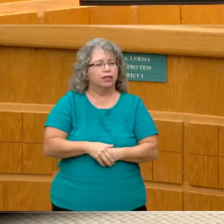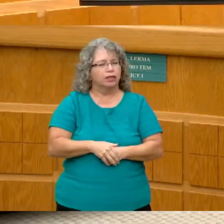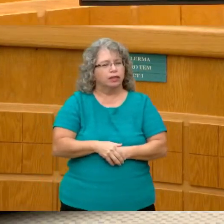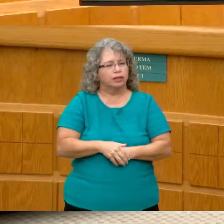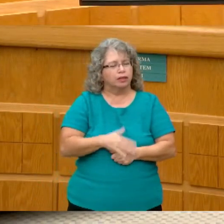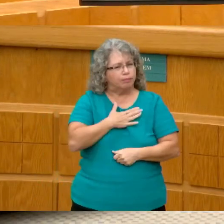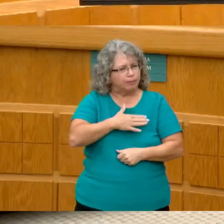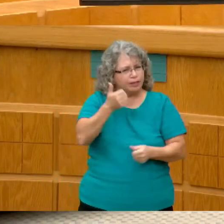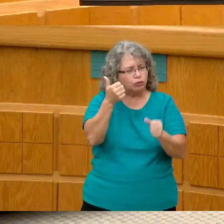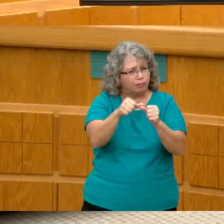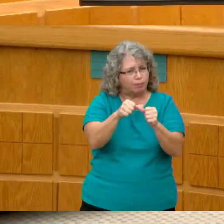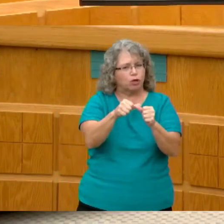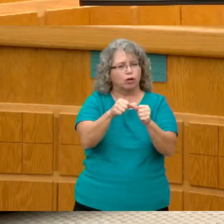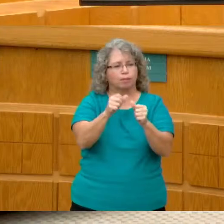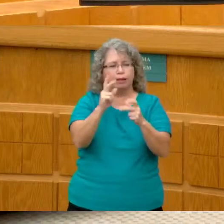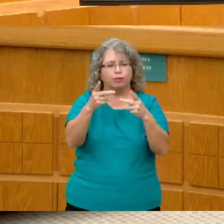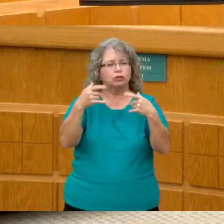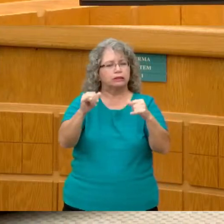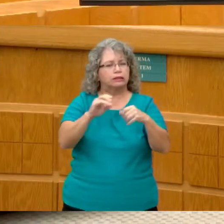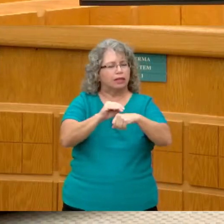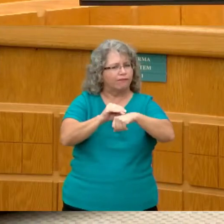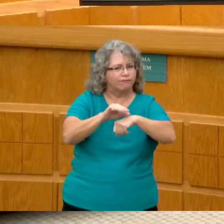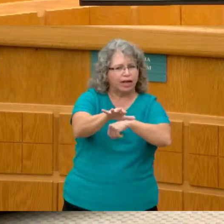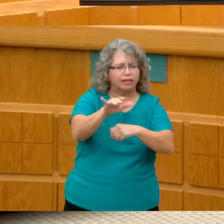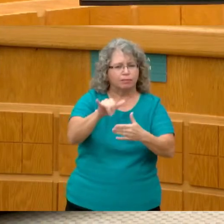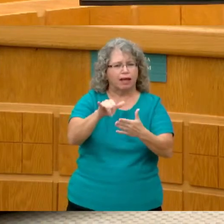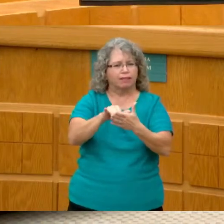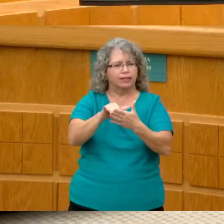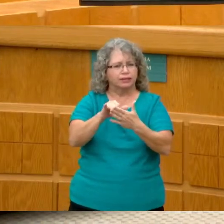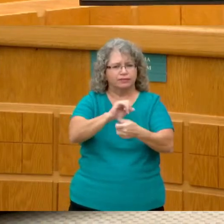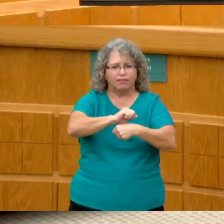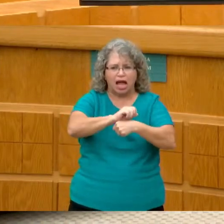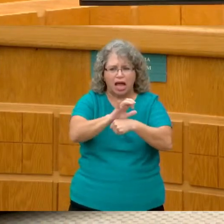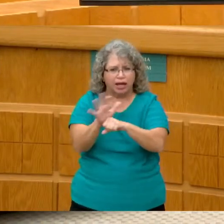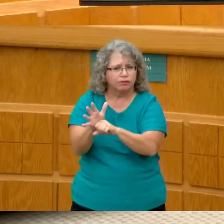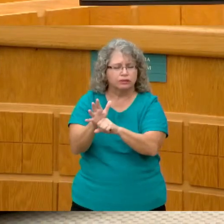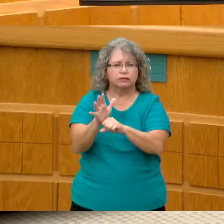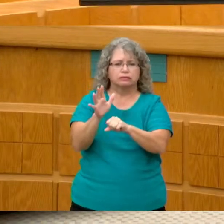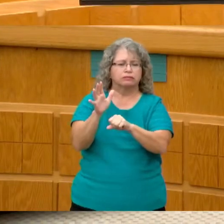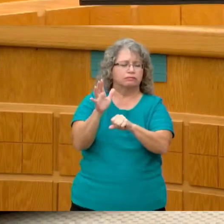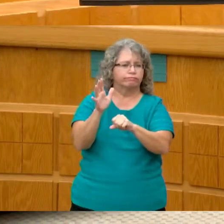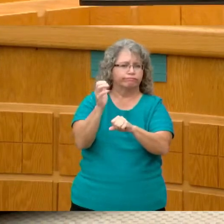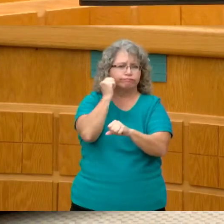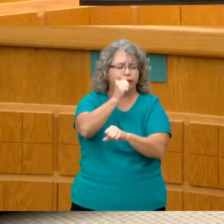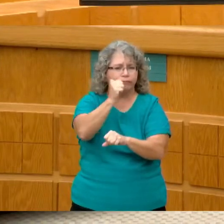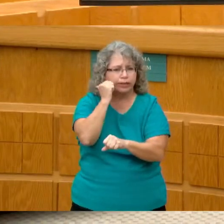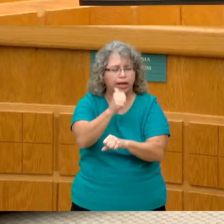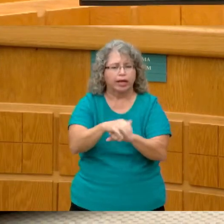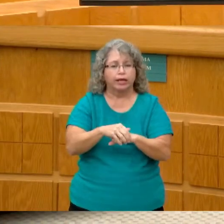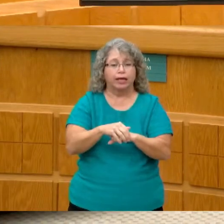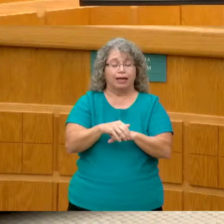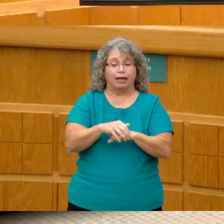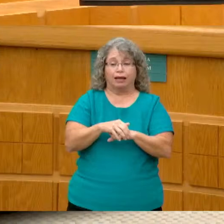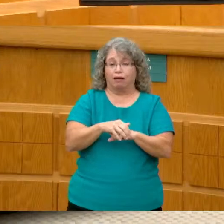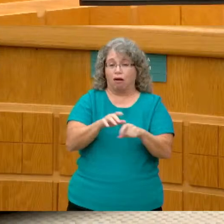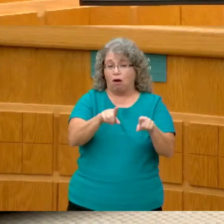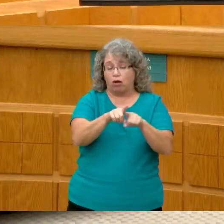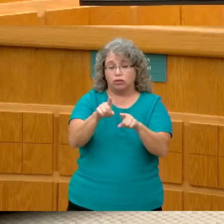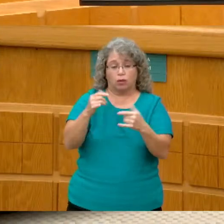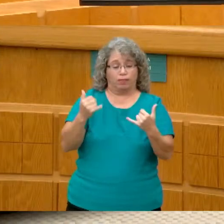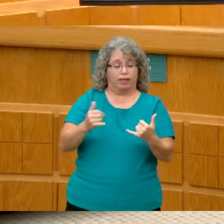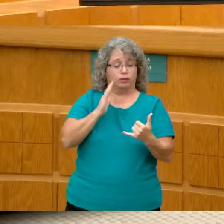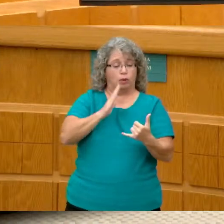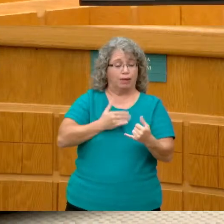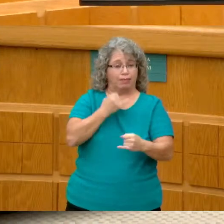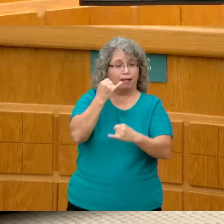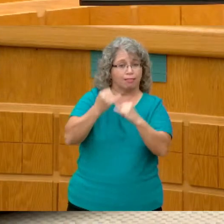also be our last COVID briefing that we will hold this year, unless we start to see numbers rise again. We are entering the holiday